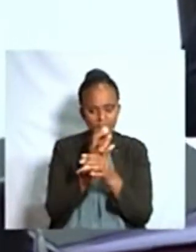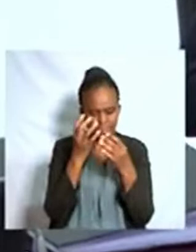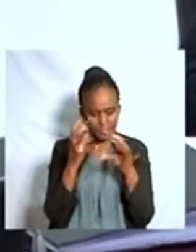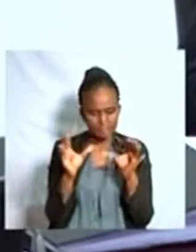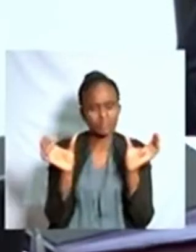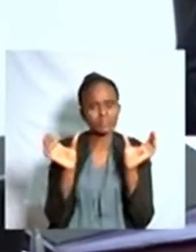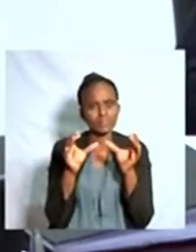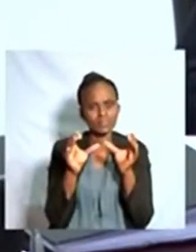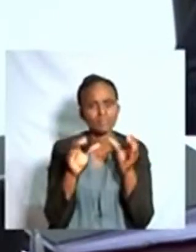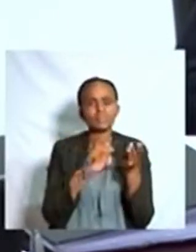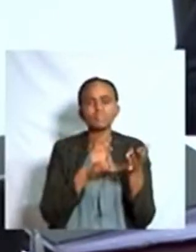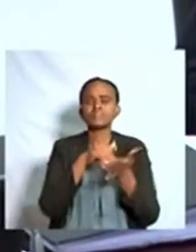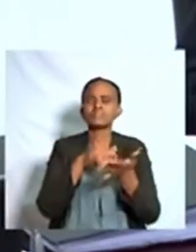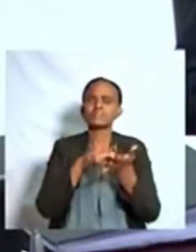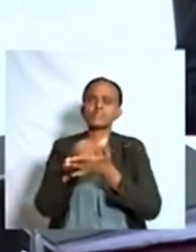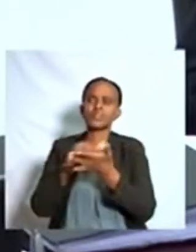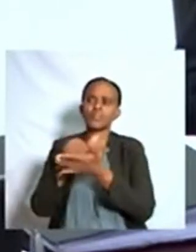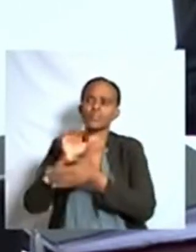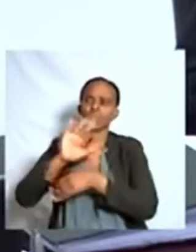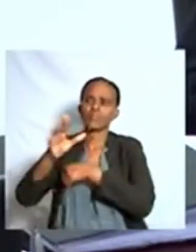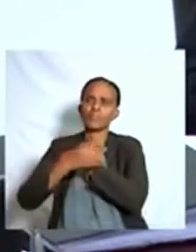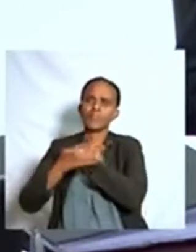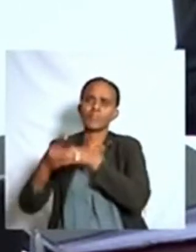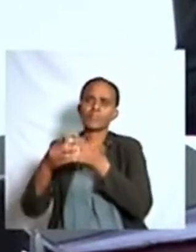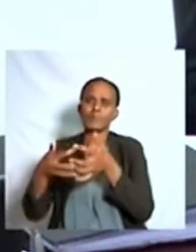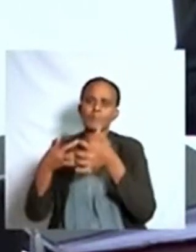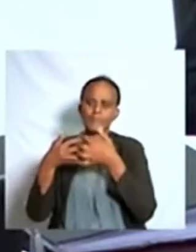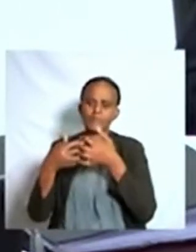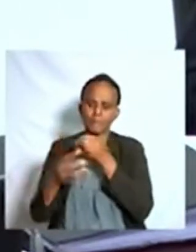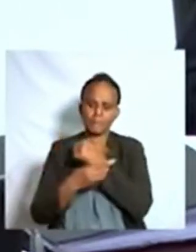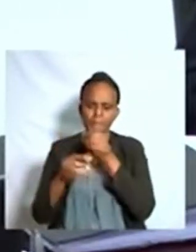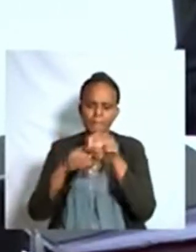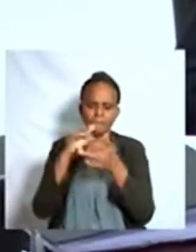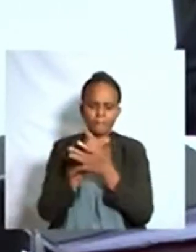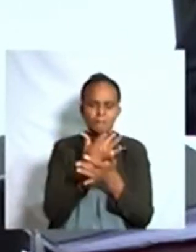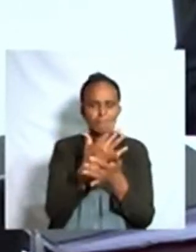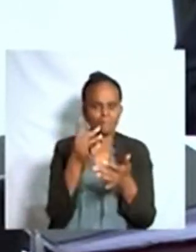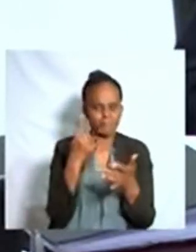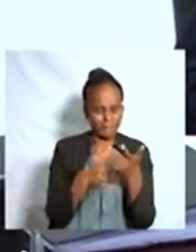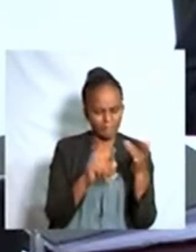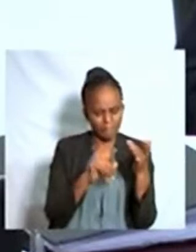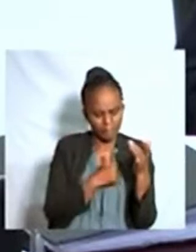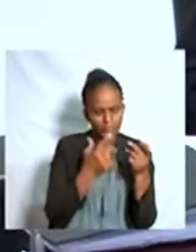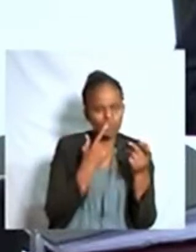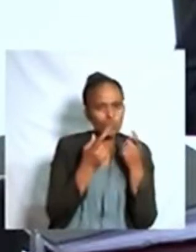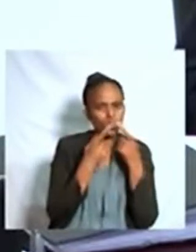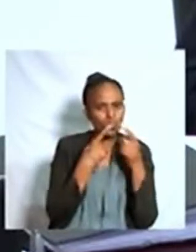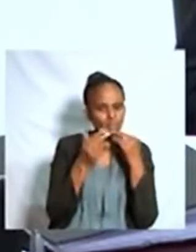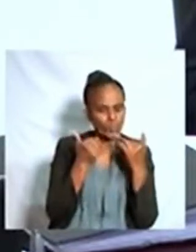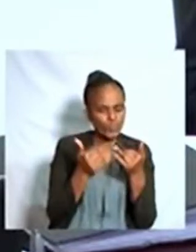Council is the weakness in that department, engineering department, because all these things that were, and the